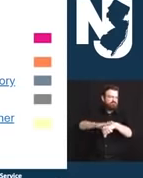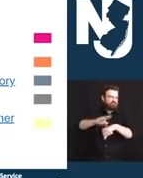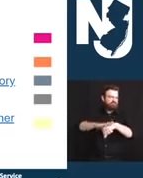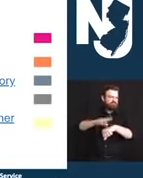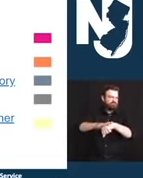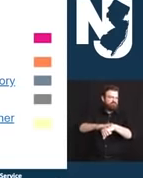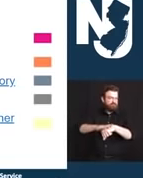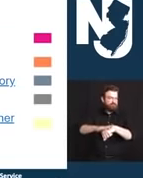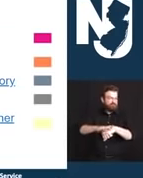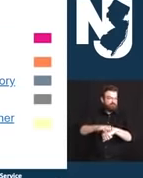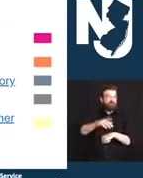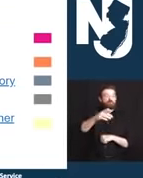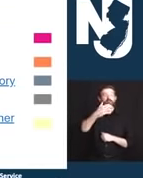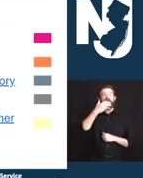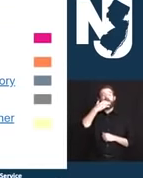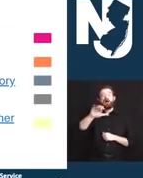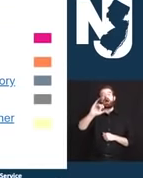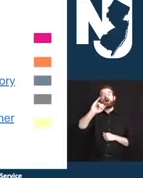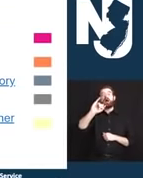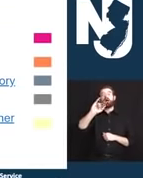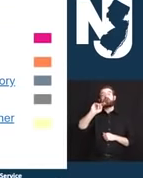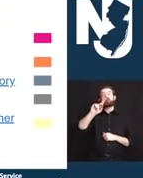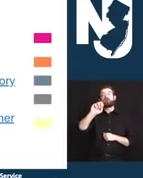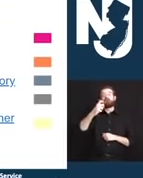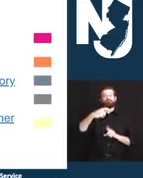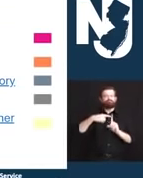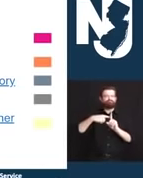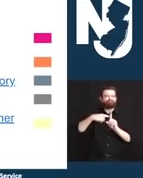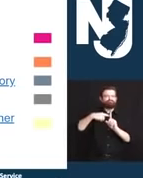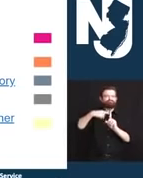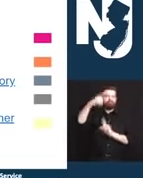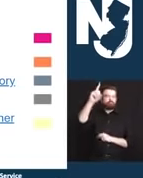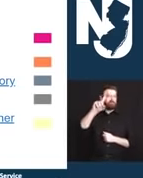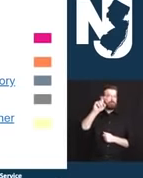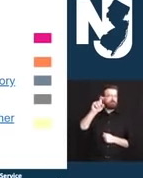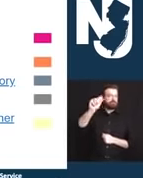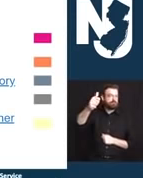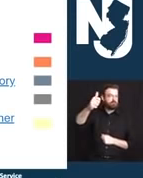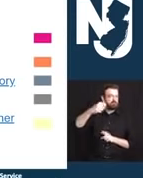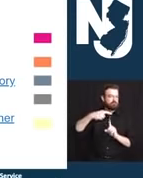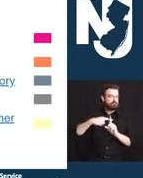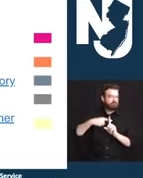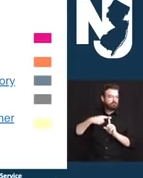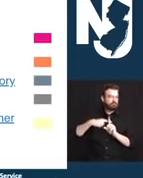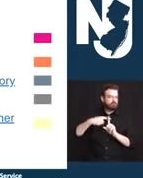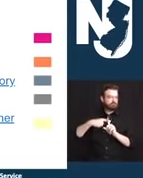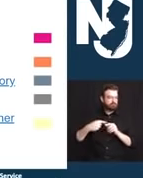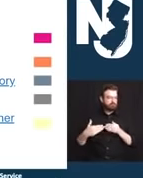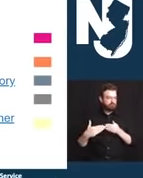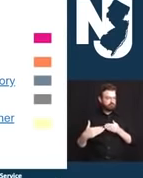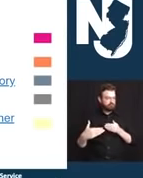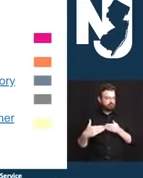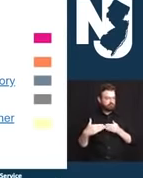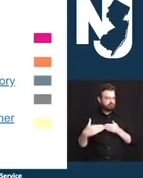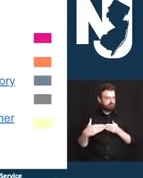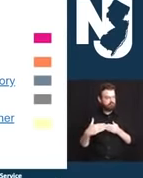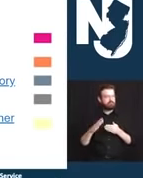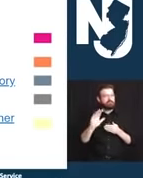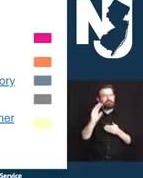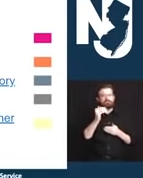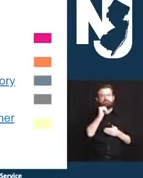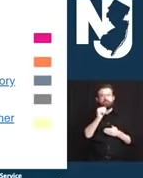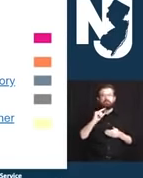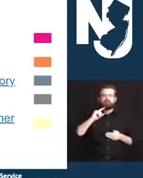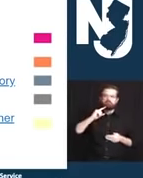110 degrees in many spots, and while the next several days don't look to be quite as severe, the heat index will still be up